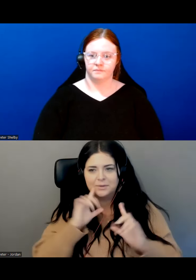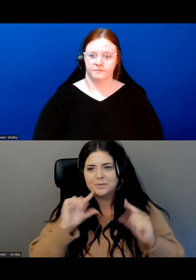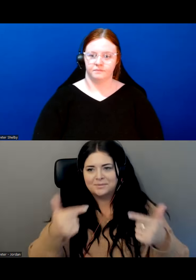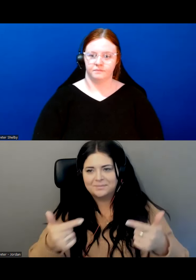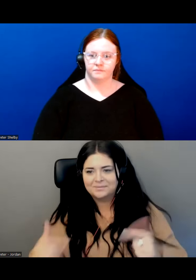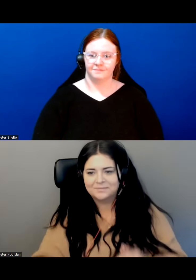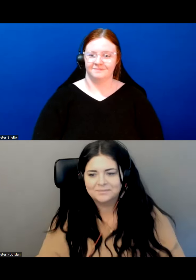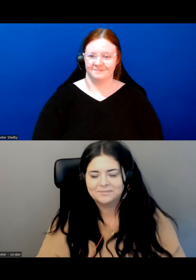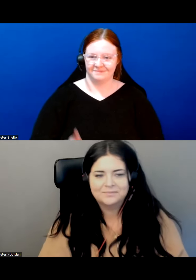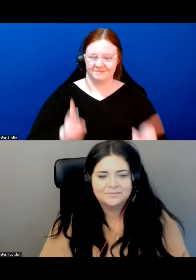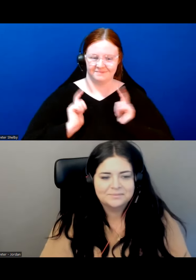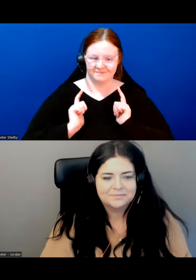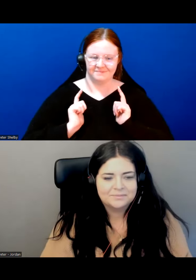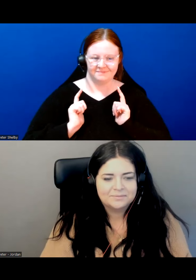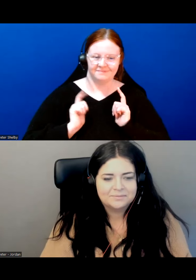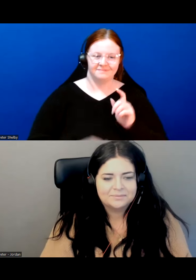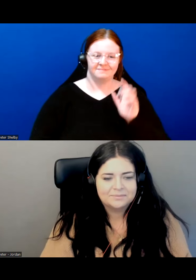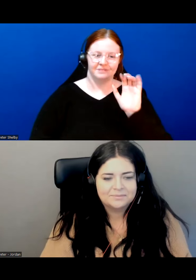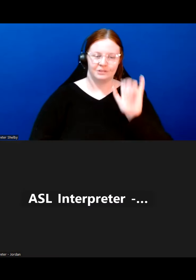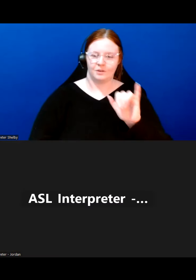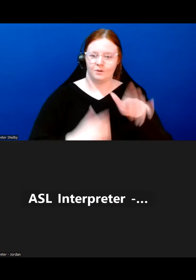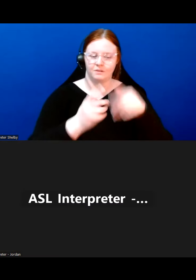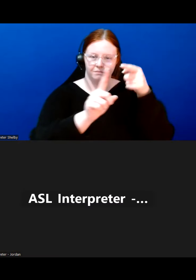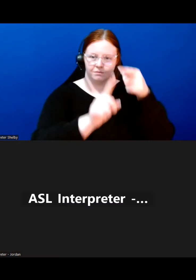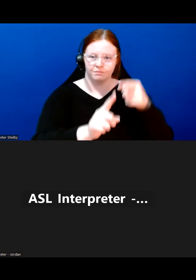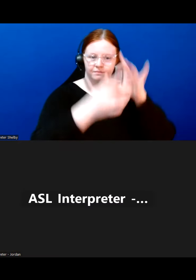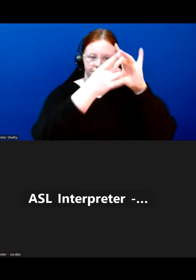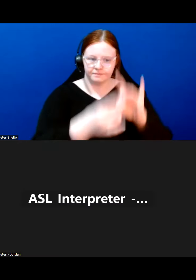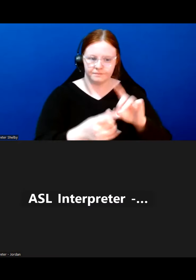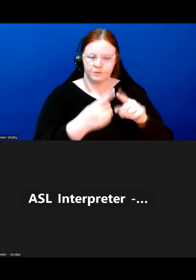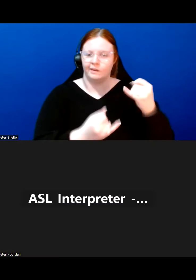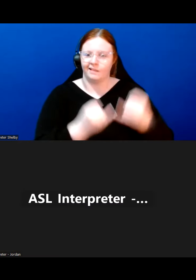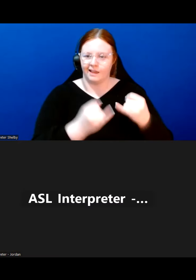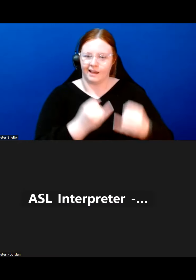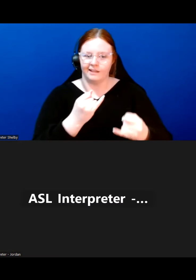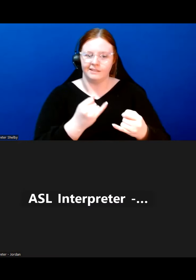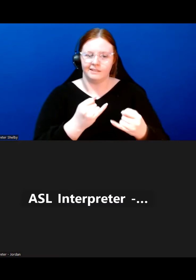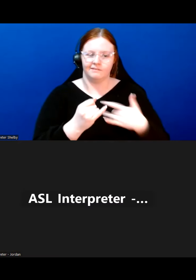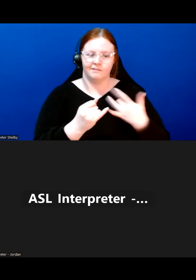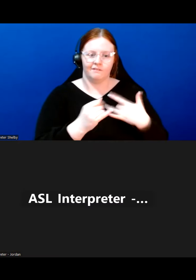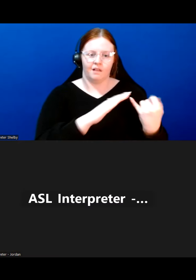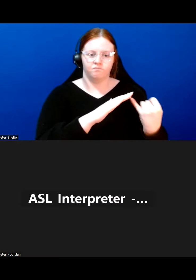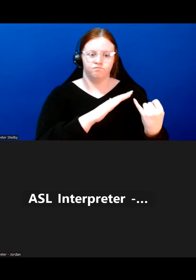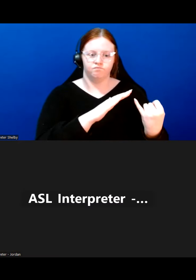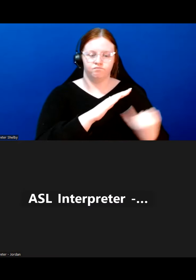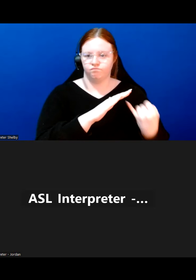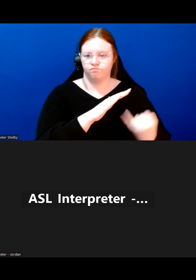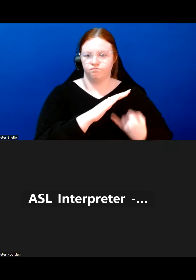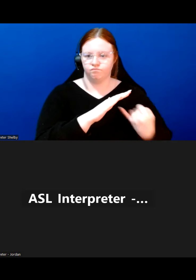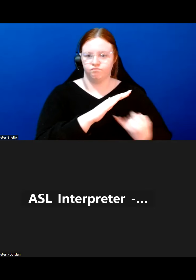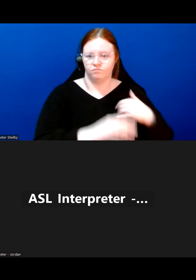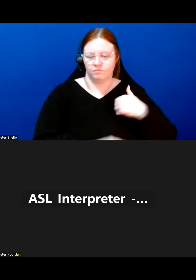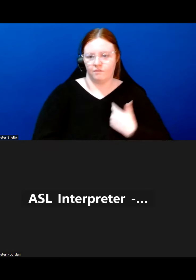into the final point on this page, which is the withdrawal from social situations that hearing loss can result